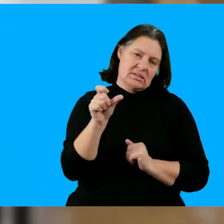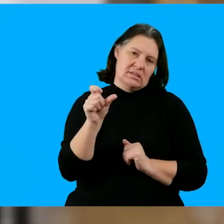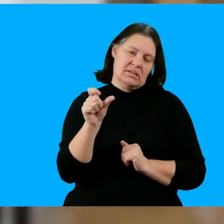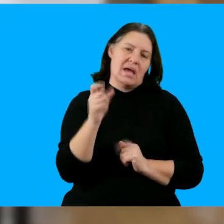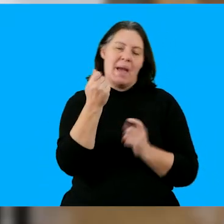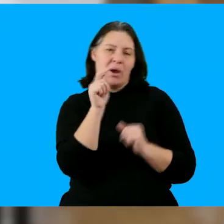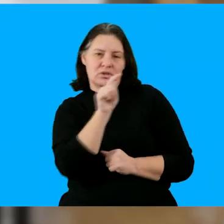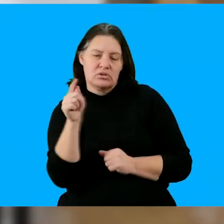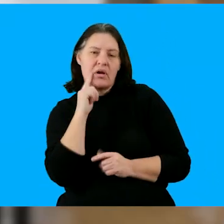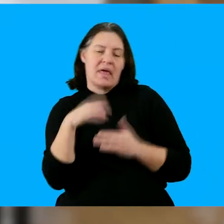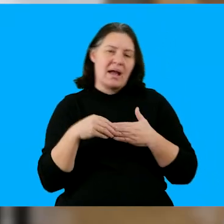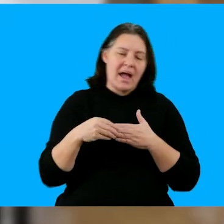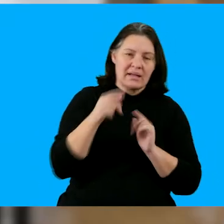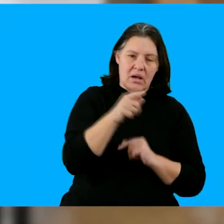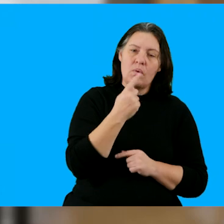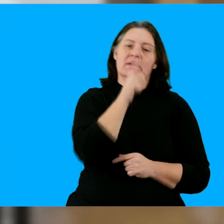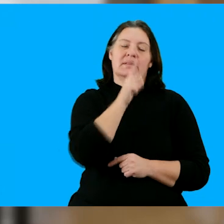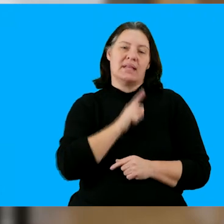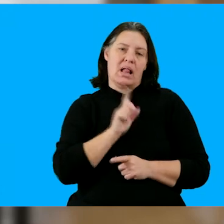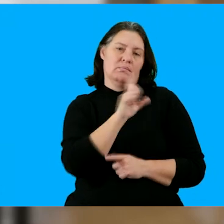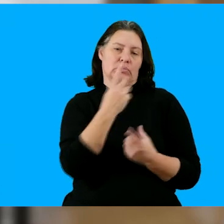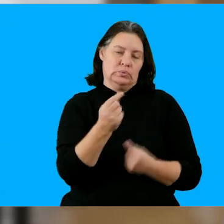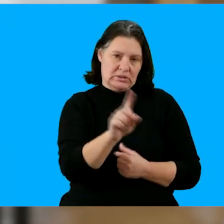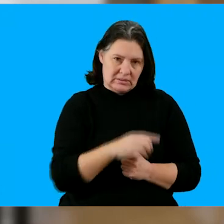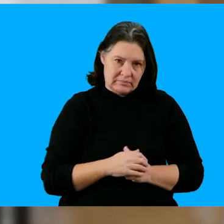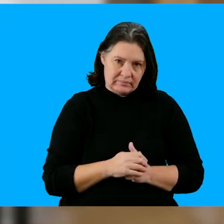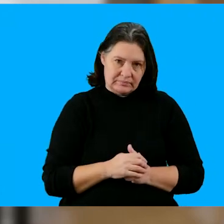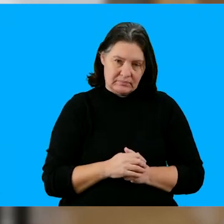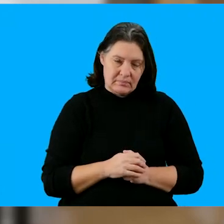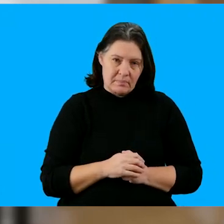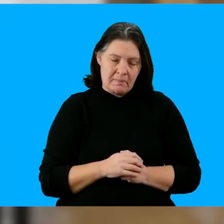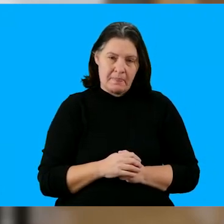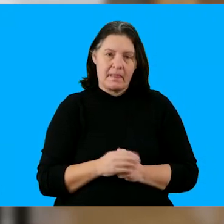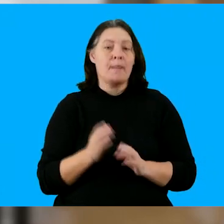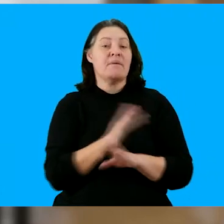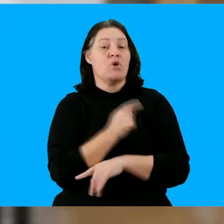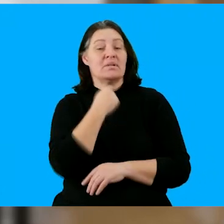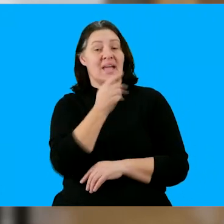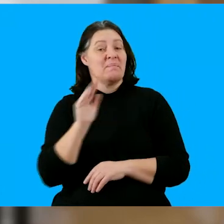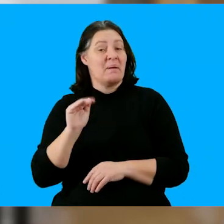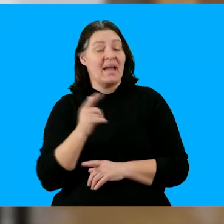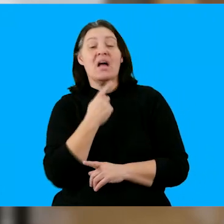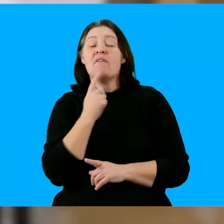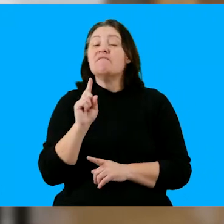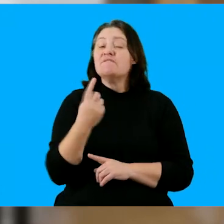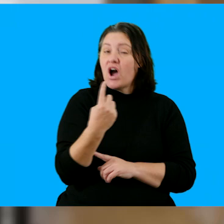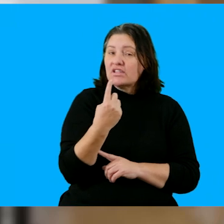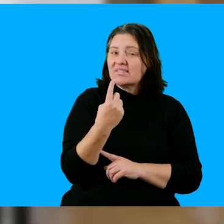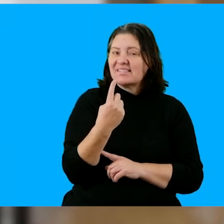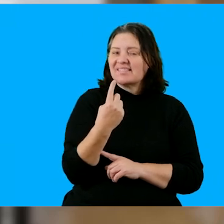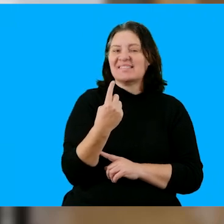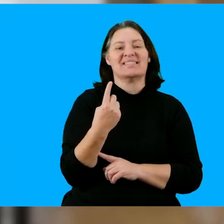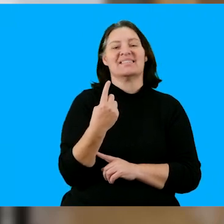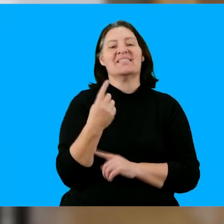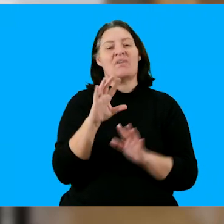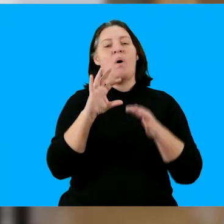words that will guide you, that will tell you basically what to do. Okay, guys, before I say goodbye, let me just